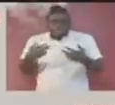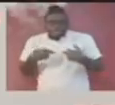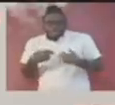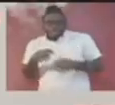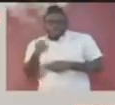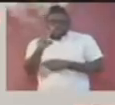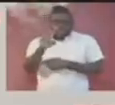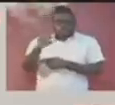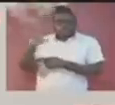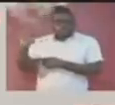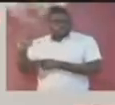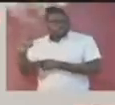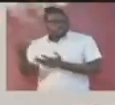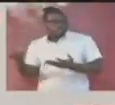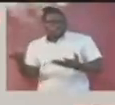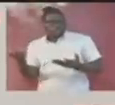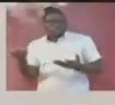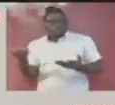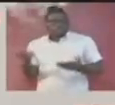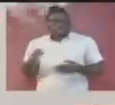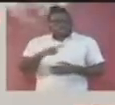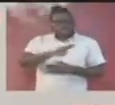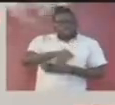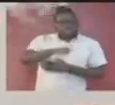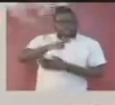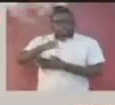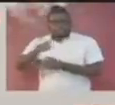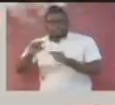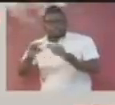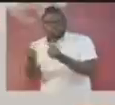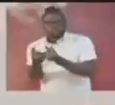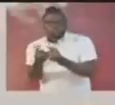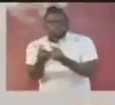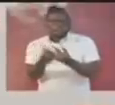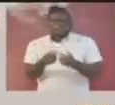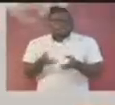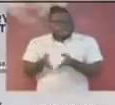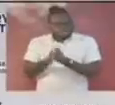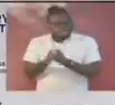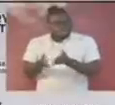are reaching out to us to be vaccinated. Dr. Alexander.